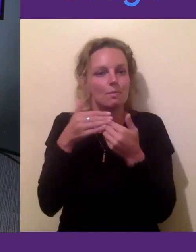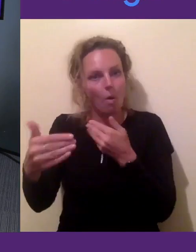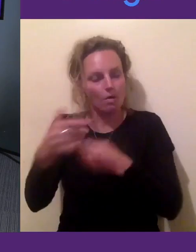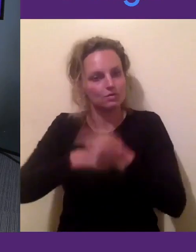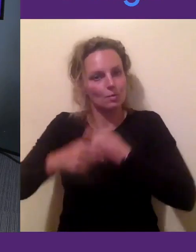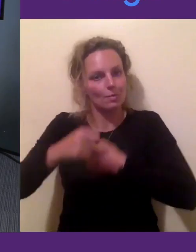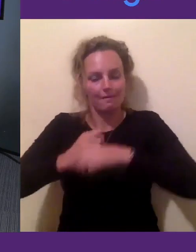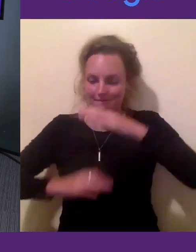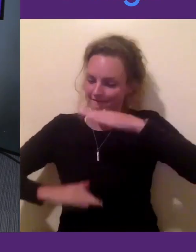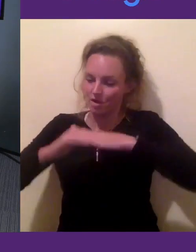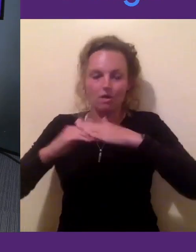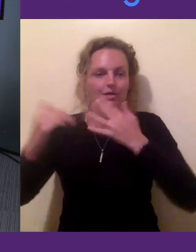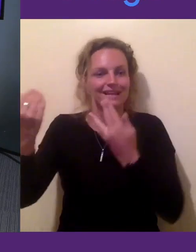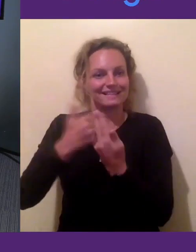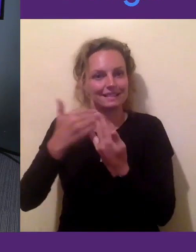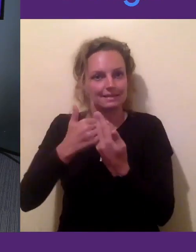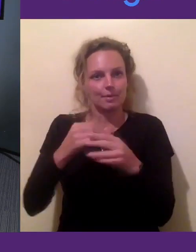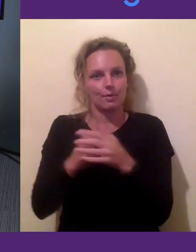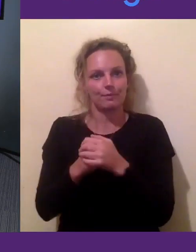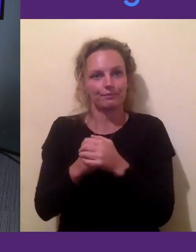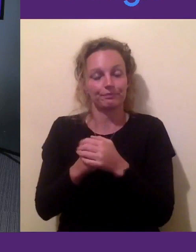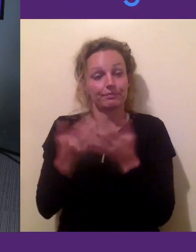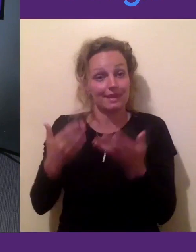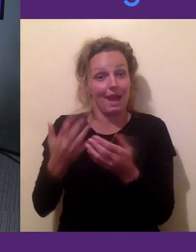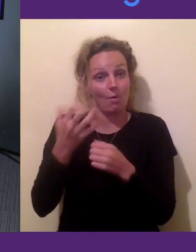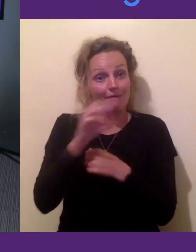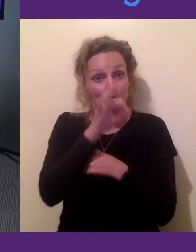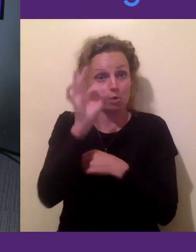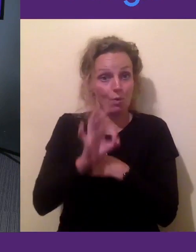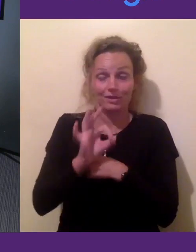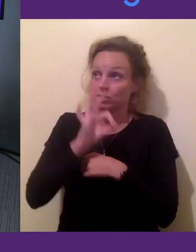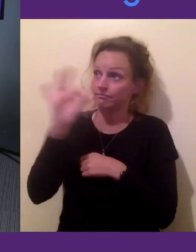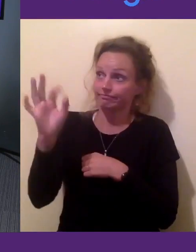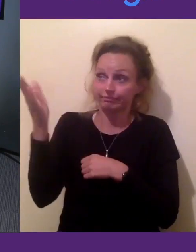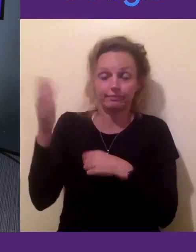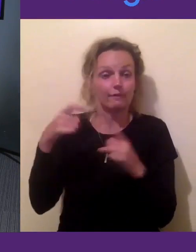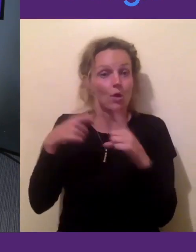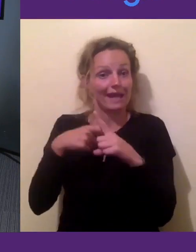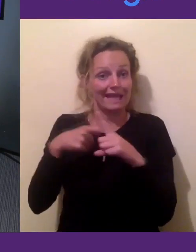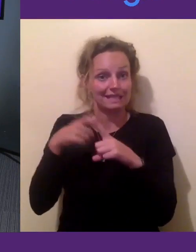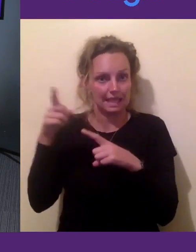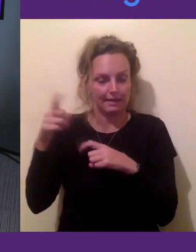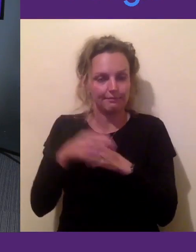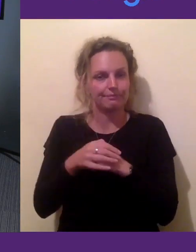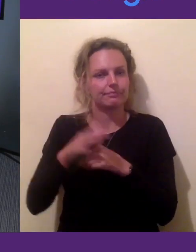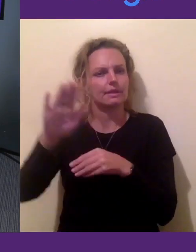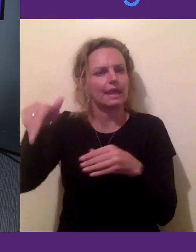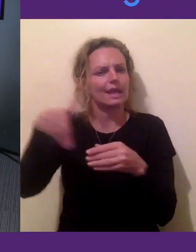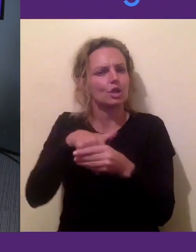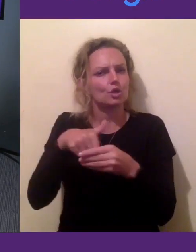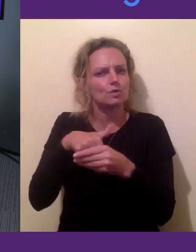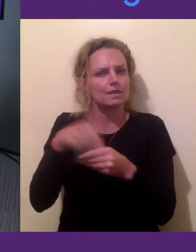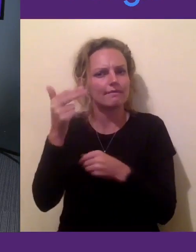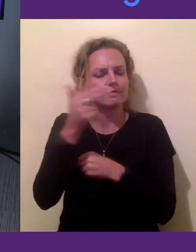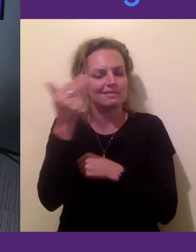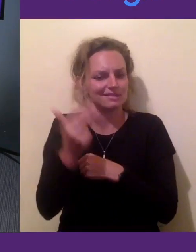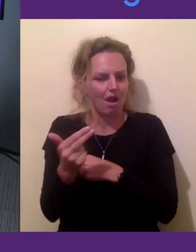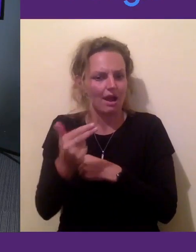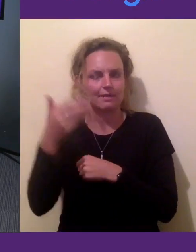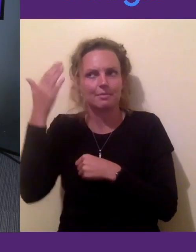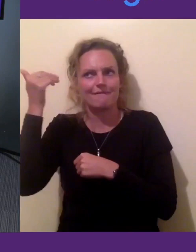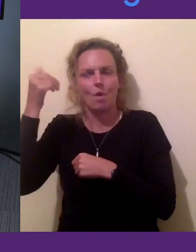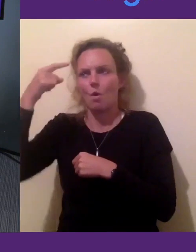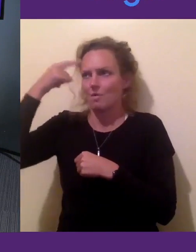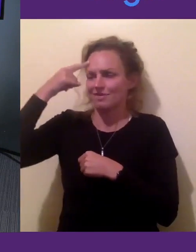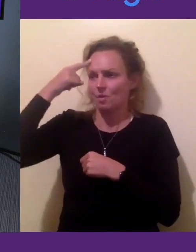at Katie, which is, inclusive design. We used to say, one size fits all, and then it sort of went to